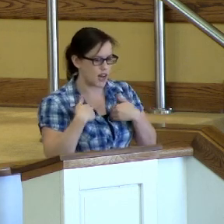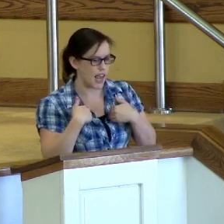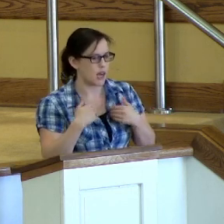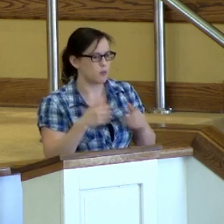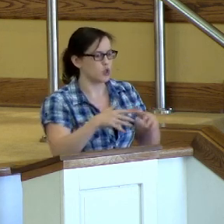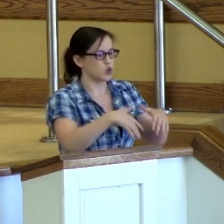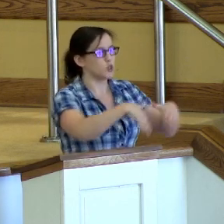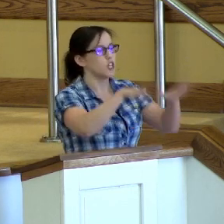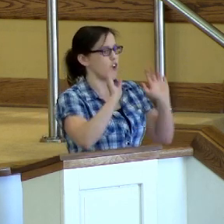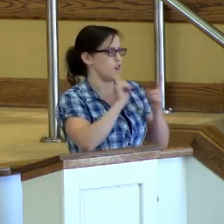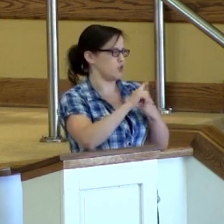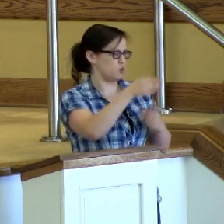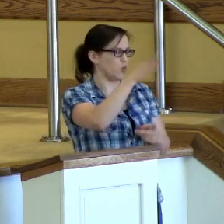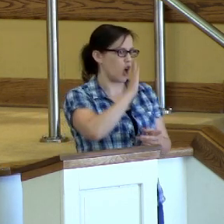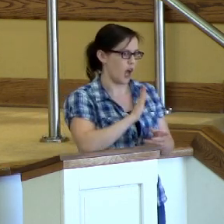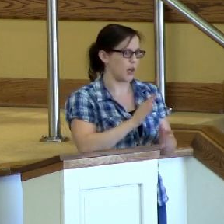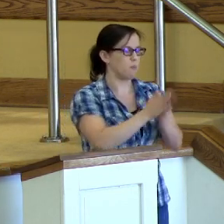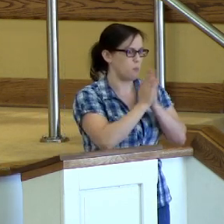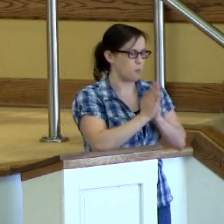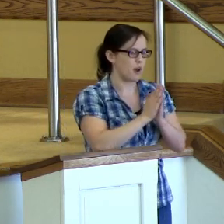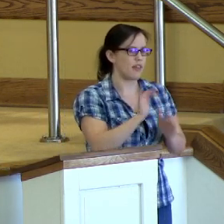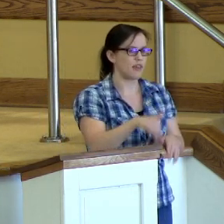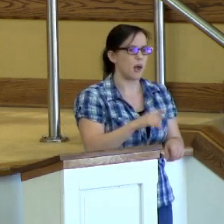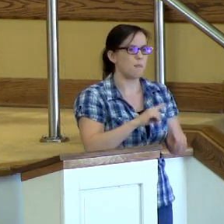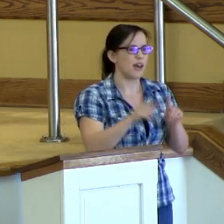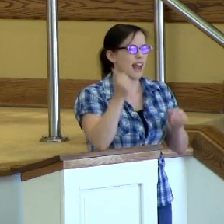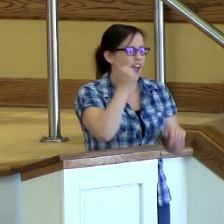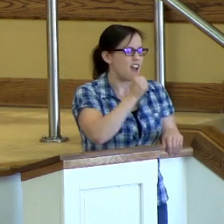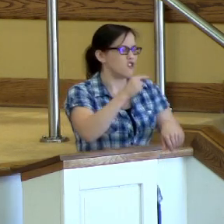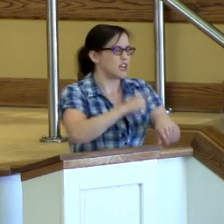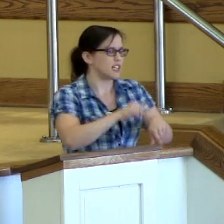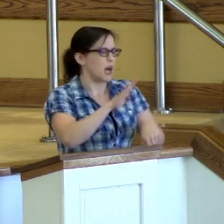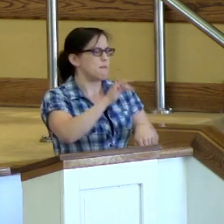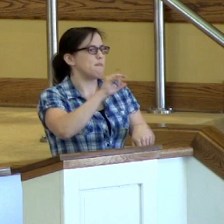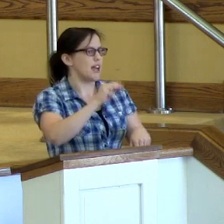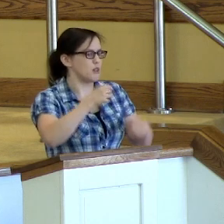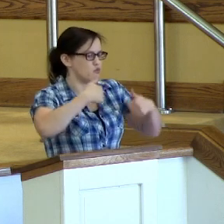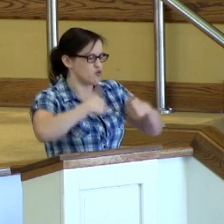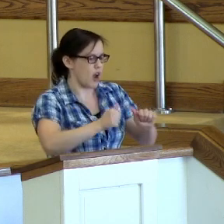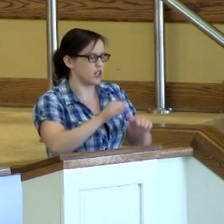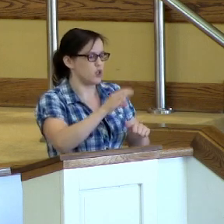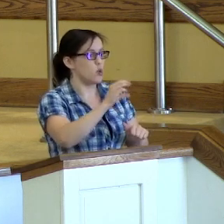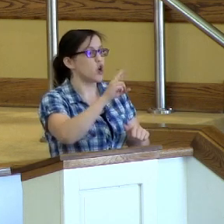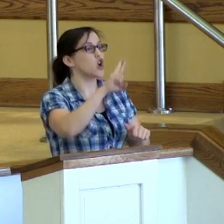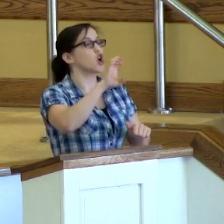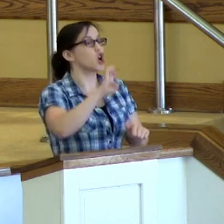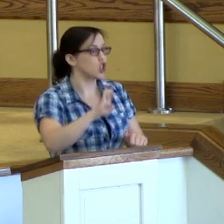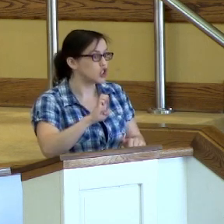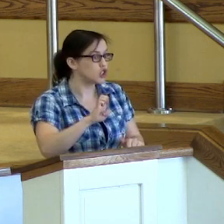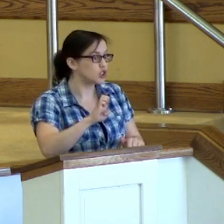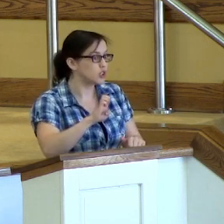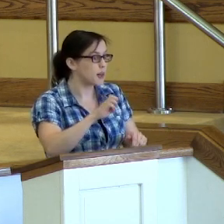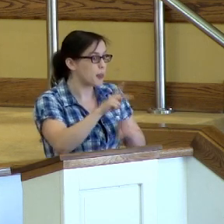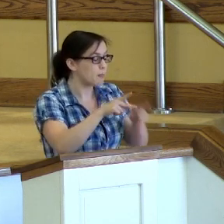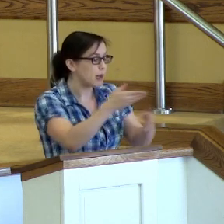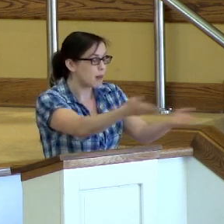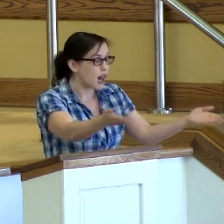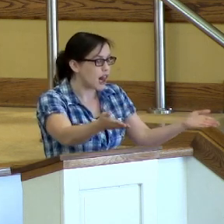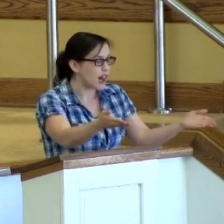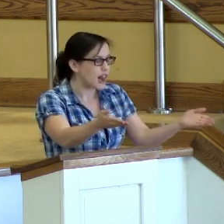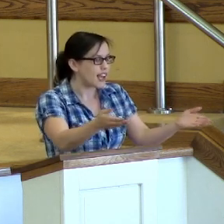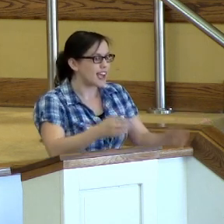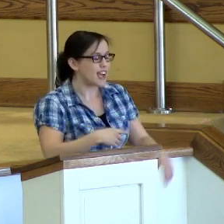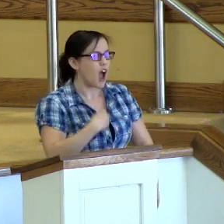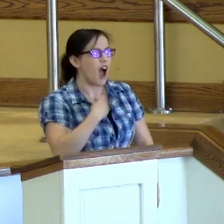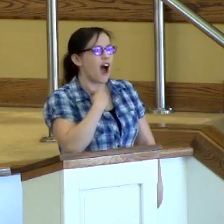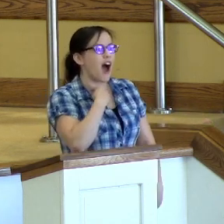stuff. And every time the word that came out of his mouth, I don't know if he was trying to curse them, do whatever, but every time he spoke, he blessed them. And Balak is like,